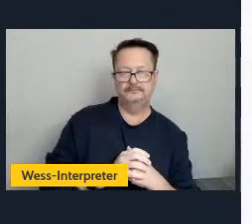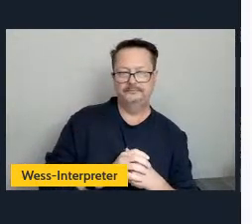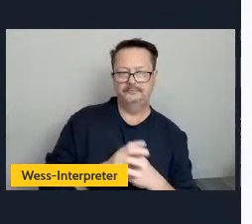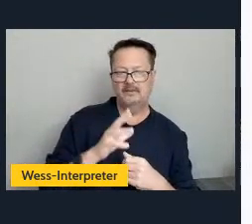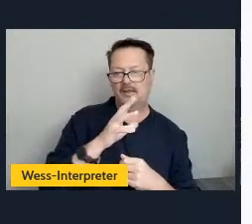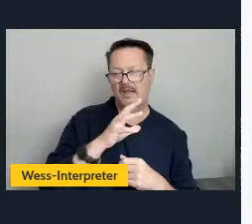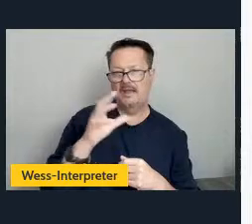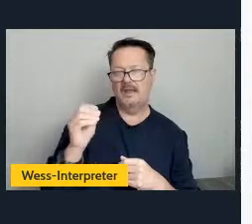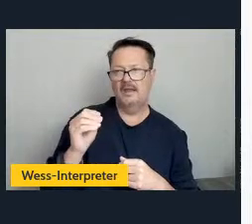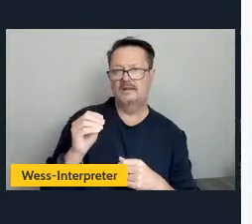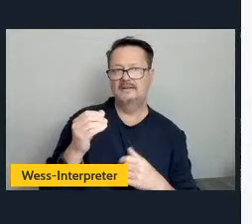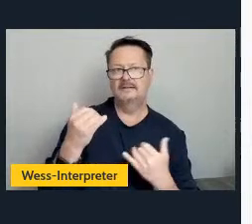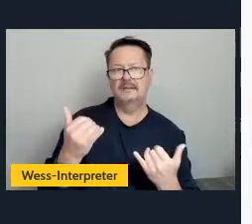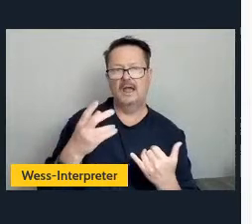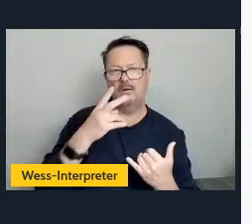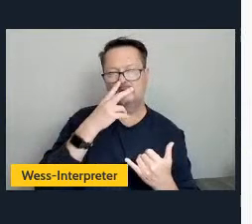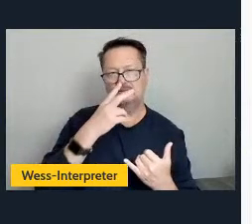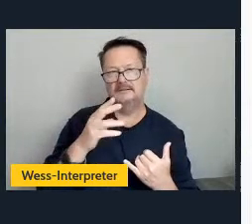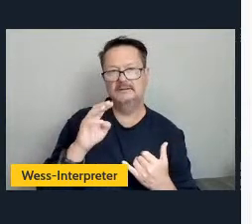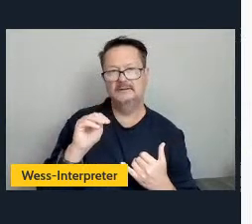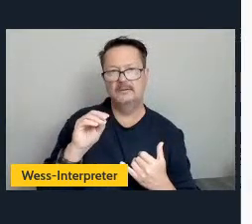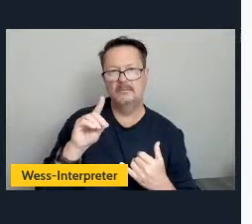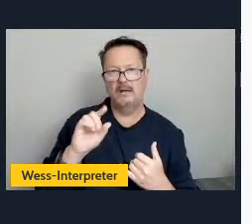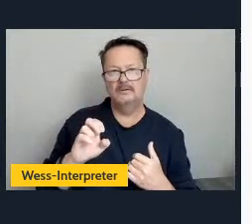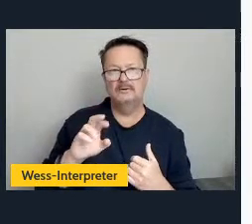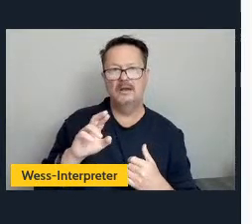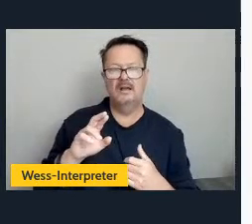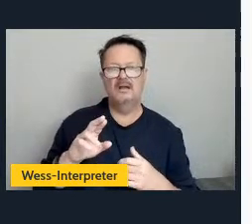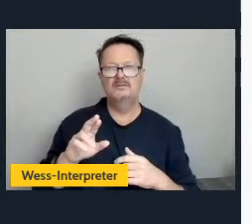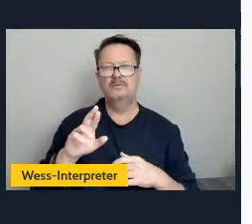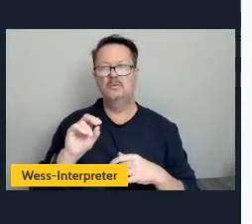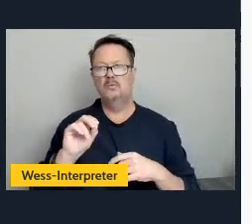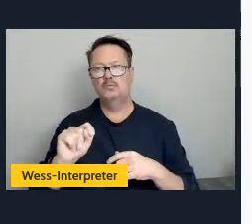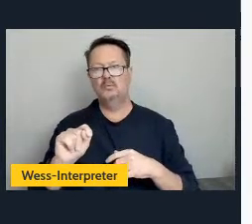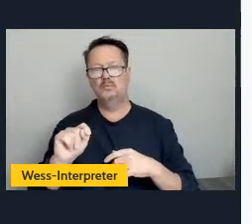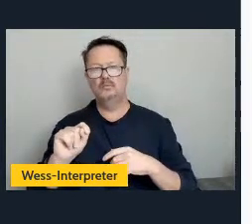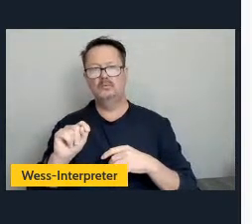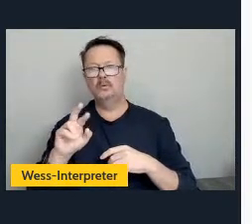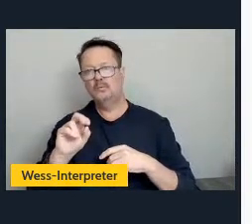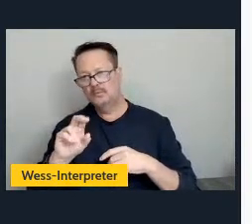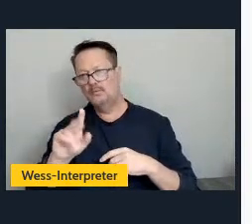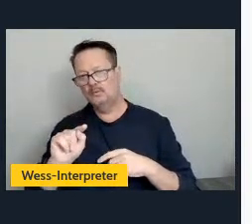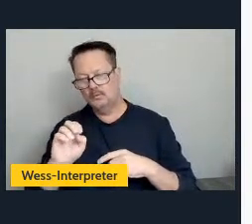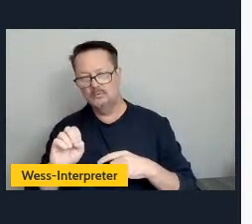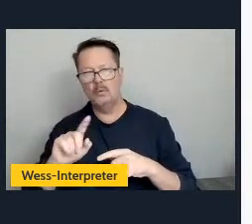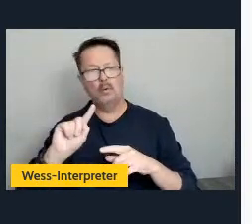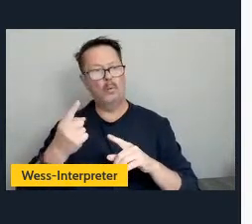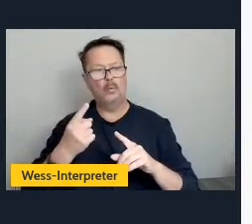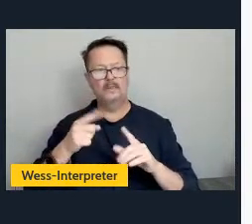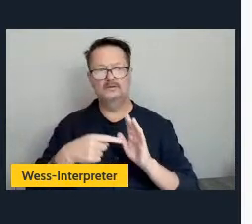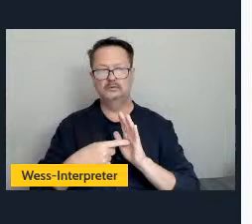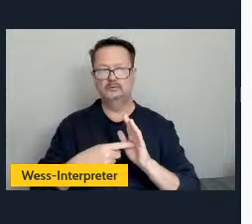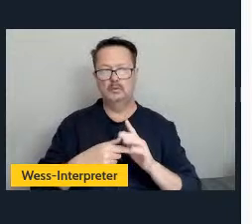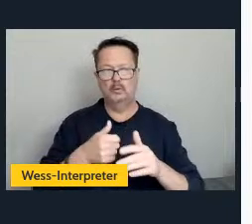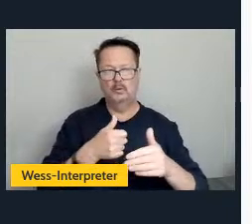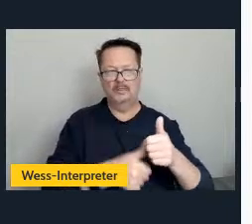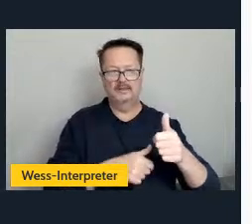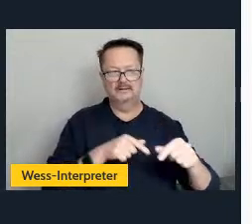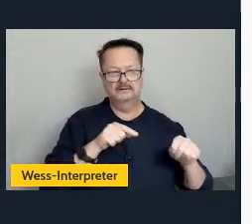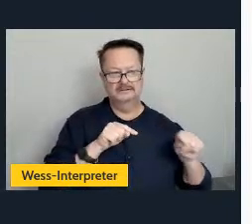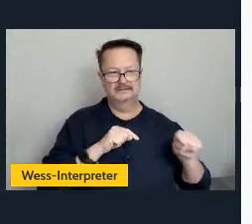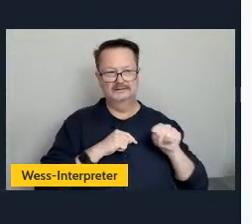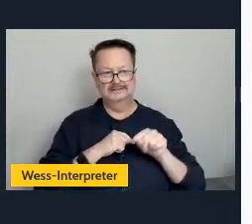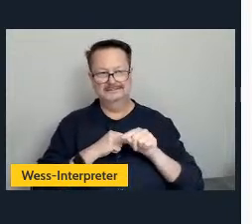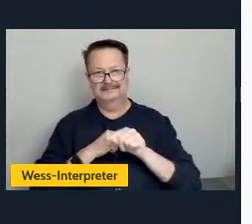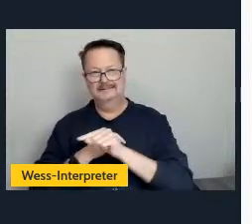And now you can see here our module has no root configuration because we only specify submodules. This is how the hyperconstructs